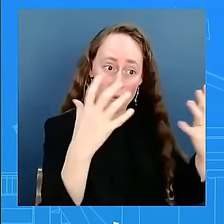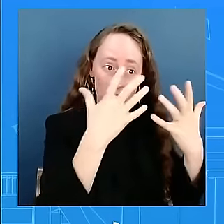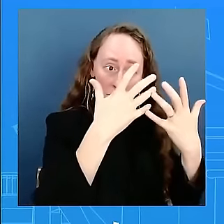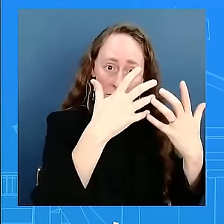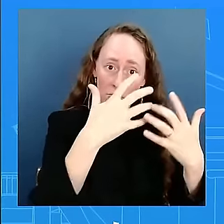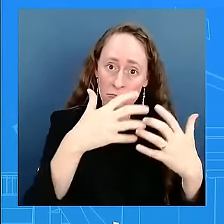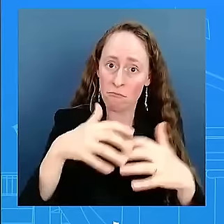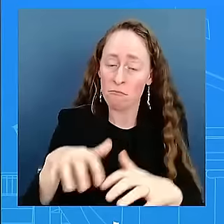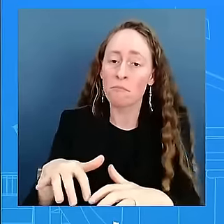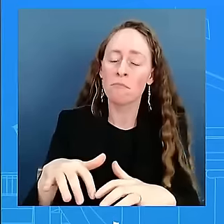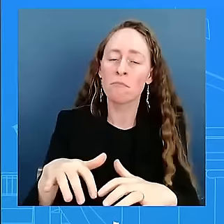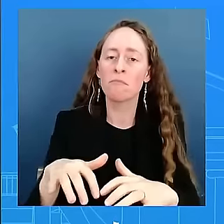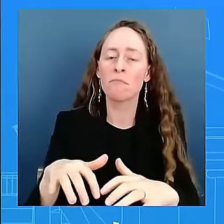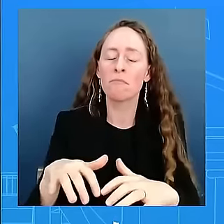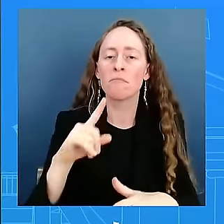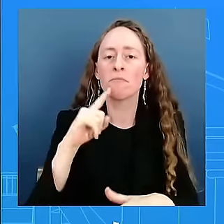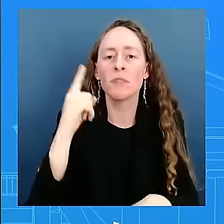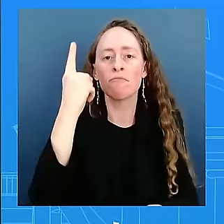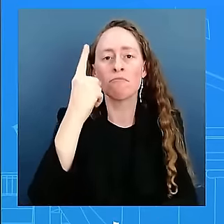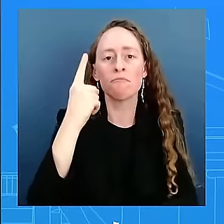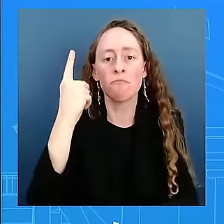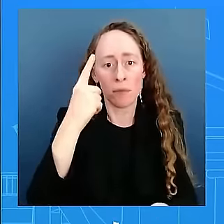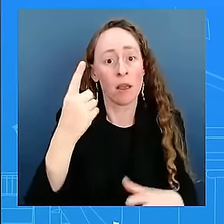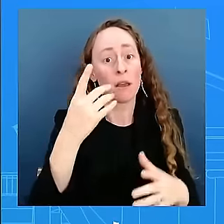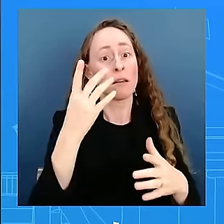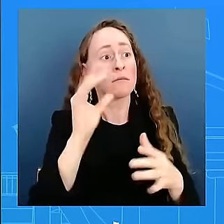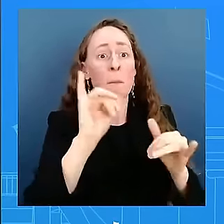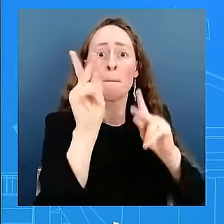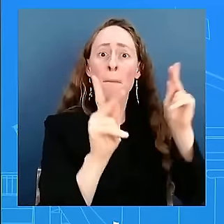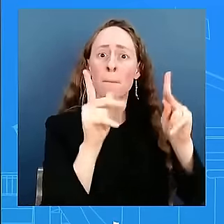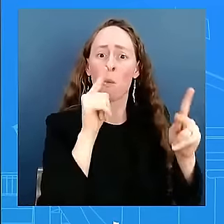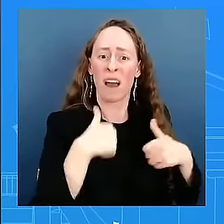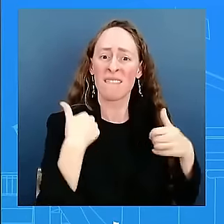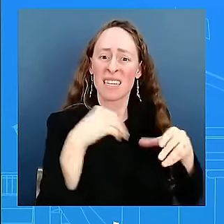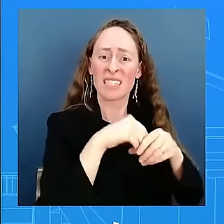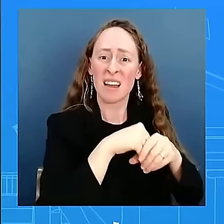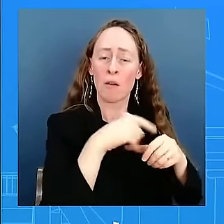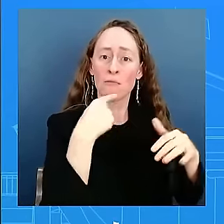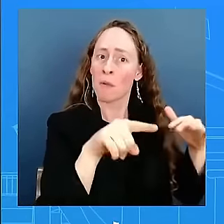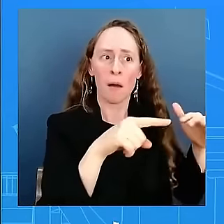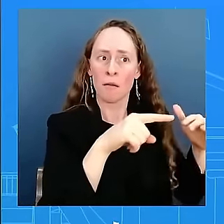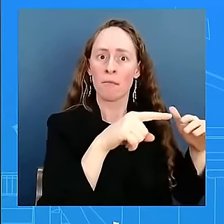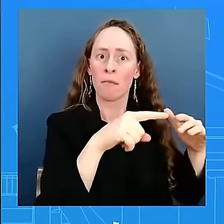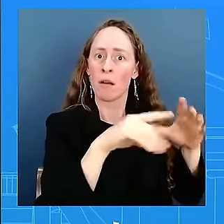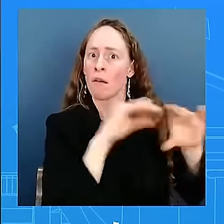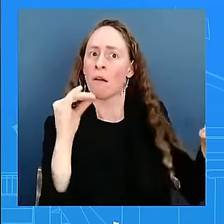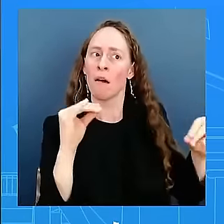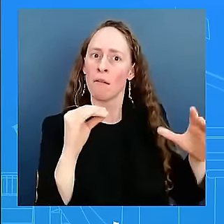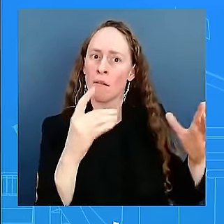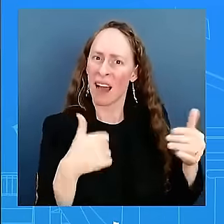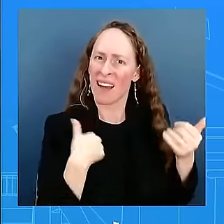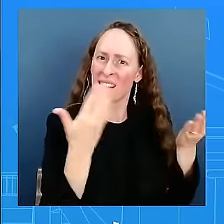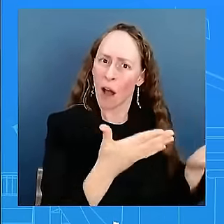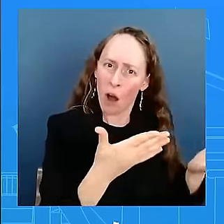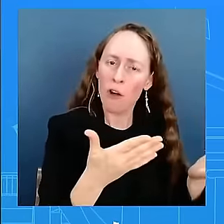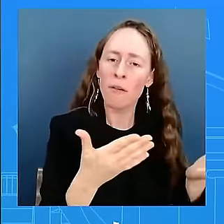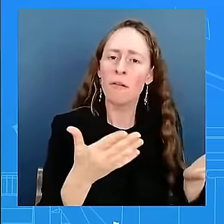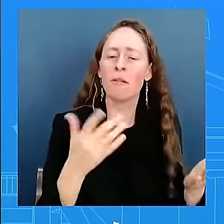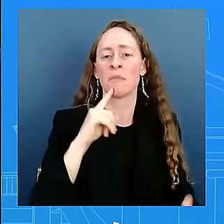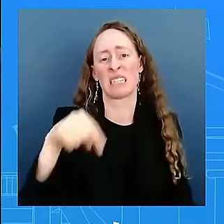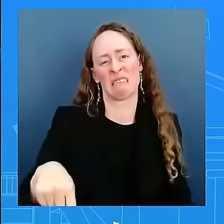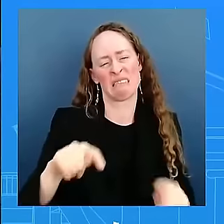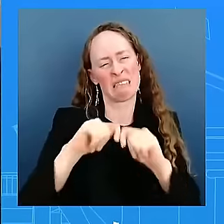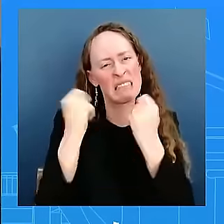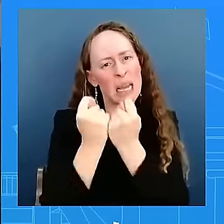really extraordinary. And I think, you know, team effort can be a cliche, but I think in this case, it's a warranted description of what happened. And